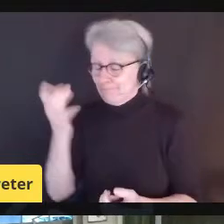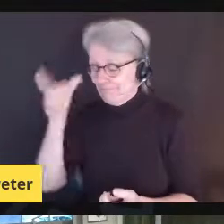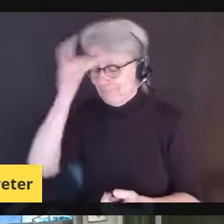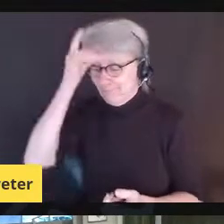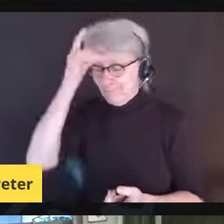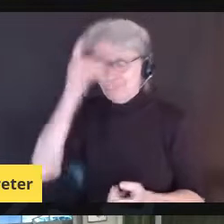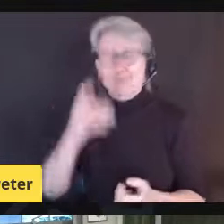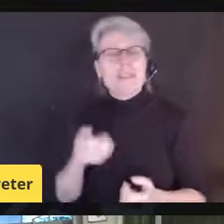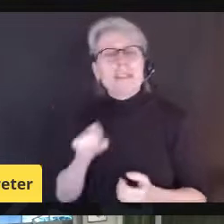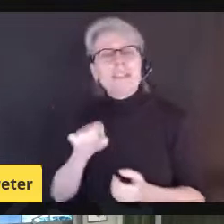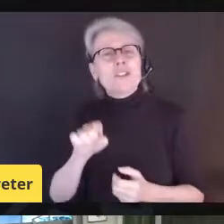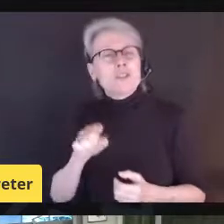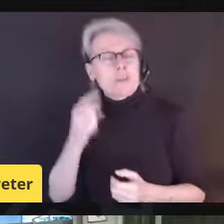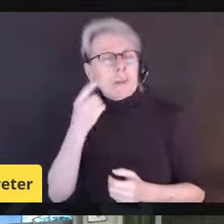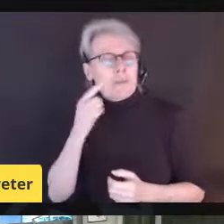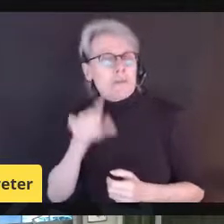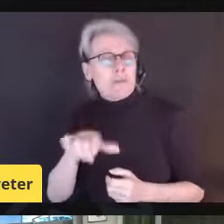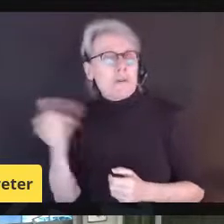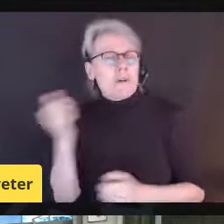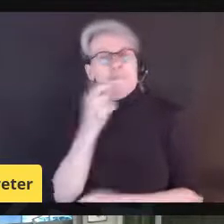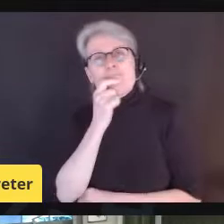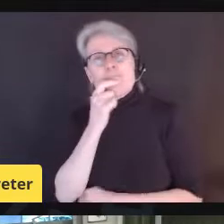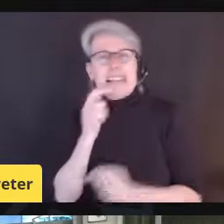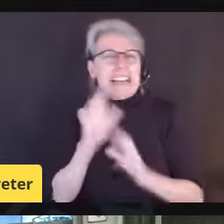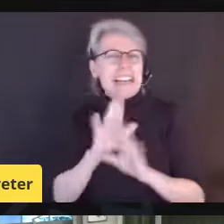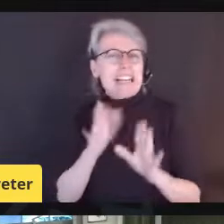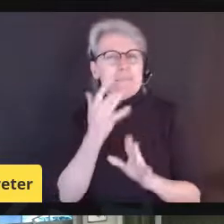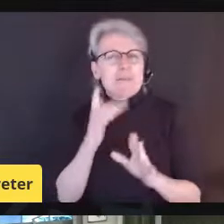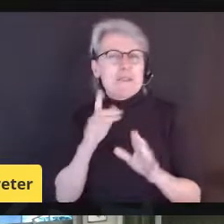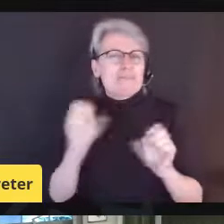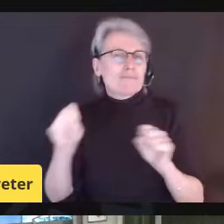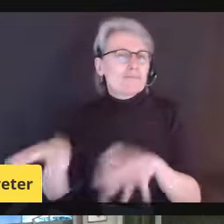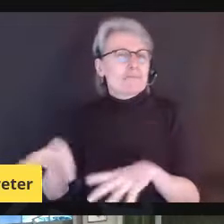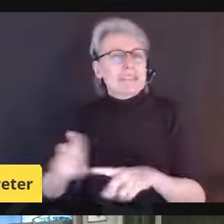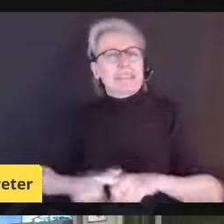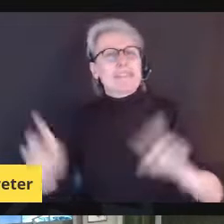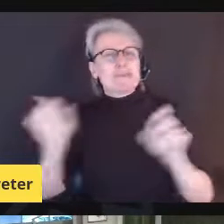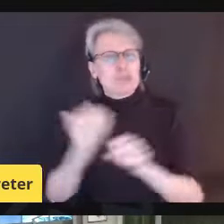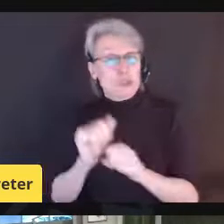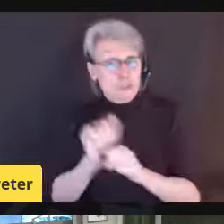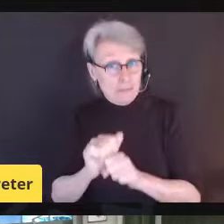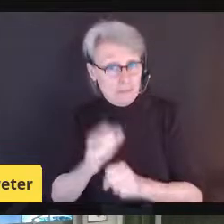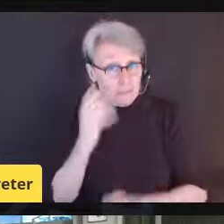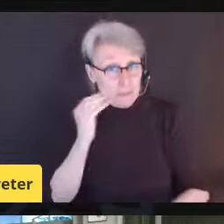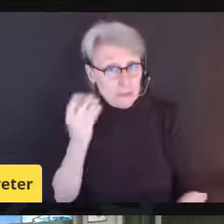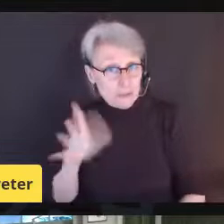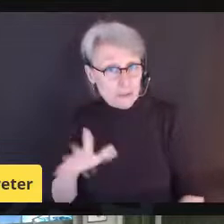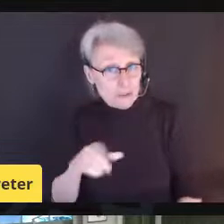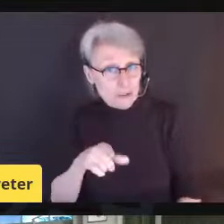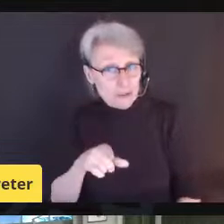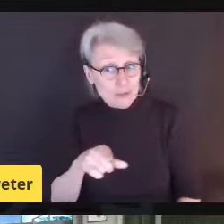different job? So maybe something that was really tough in your field. Yeah.